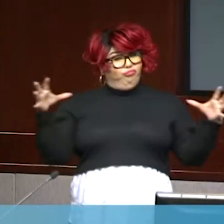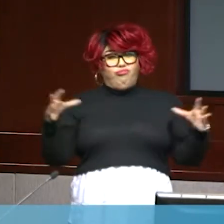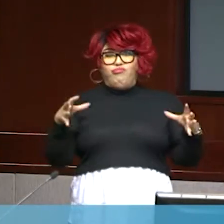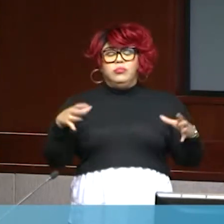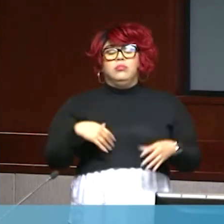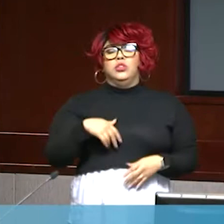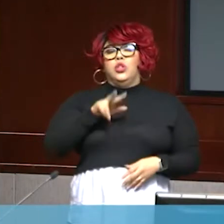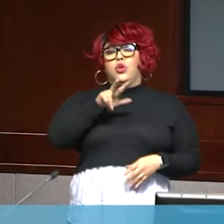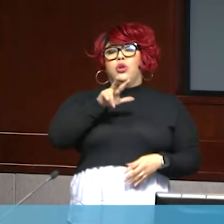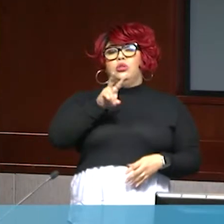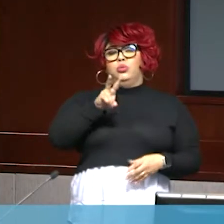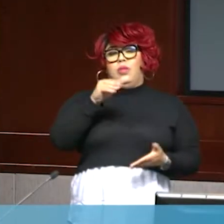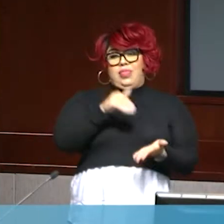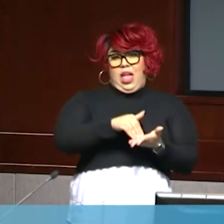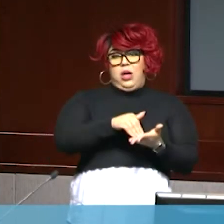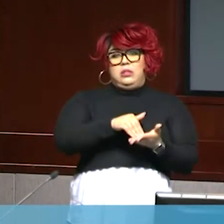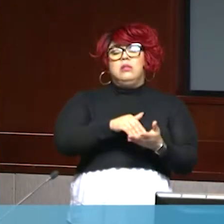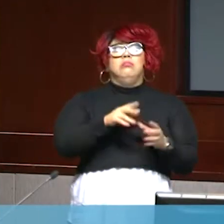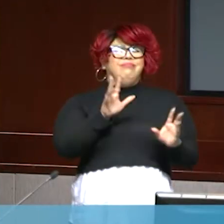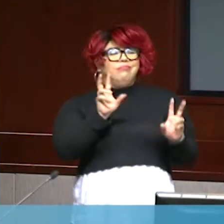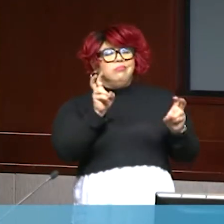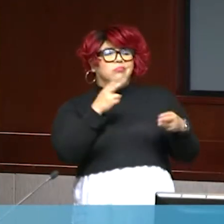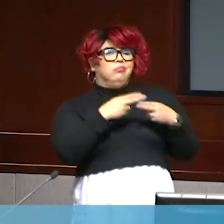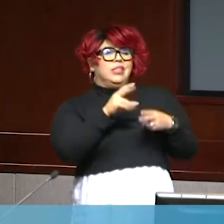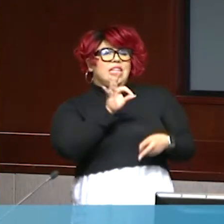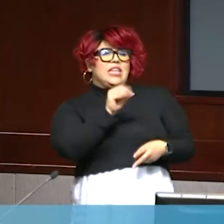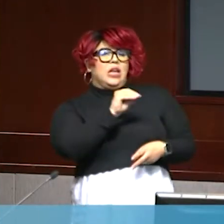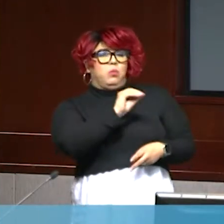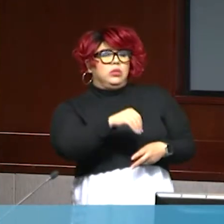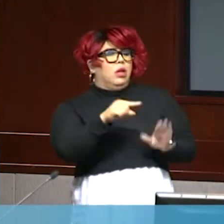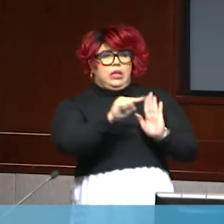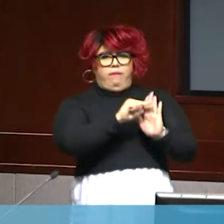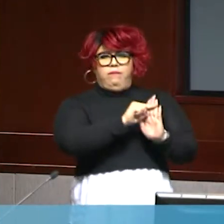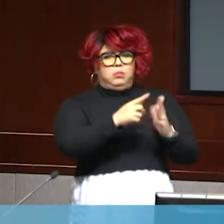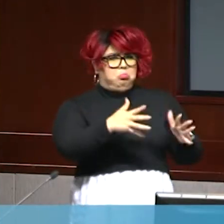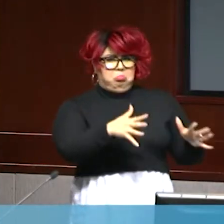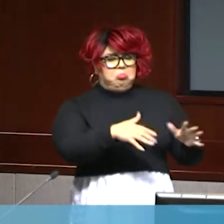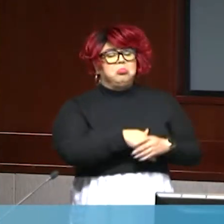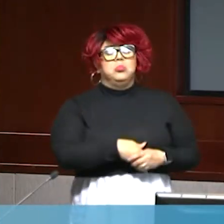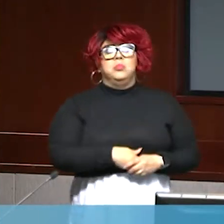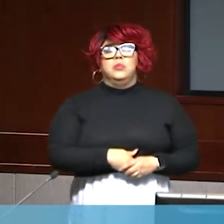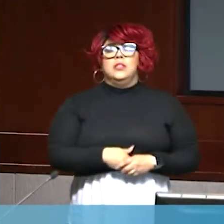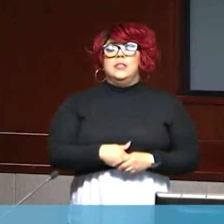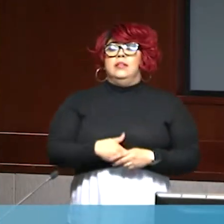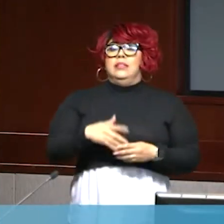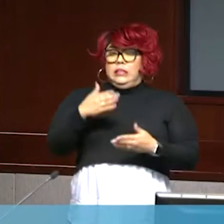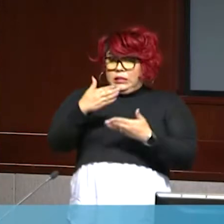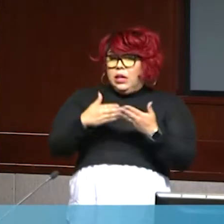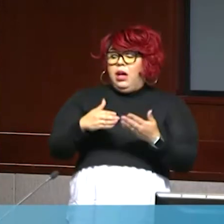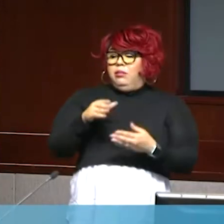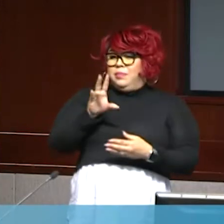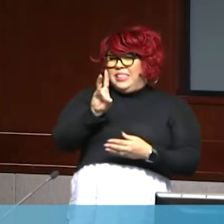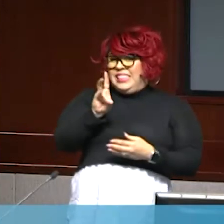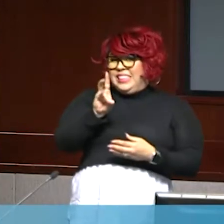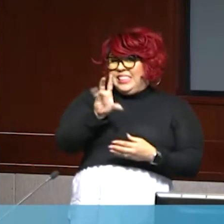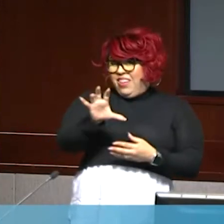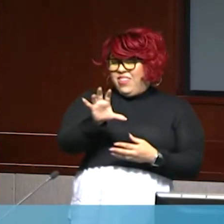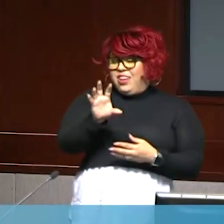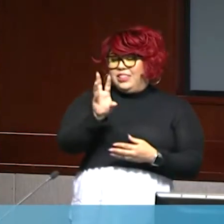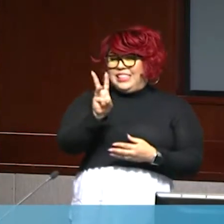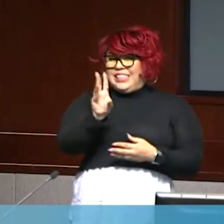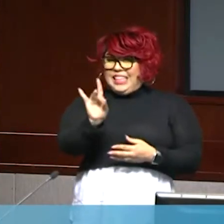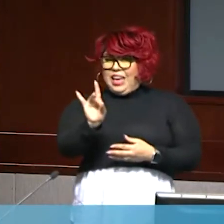COVID-19. 32,000 or 90% of those tests have come back negative. We're seeking the results on 768